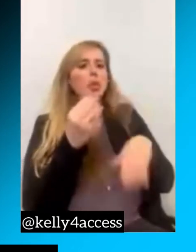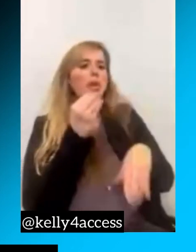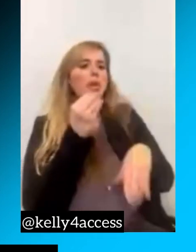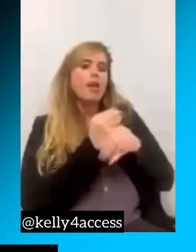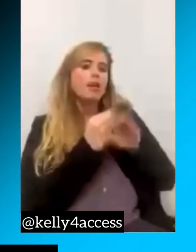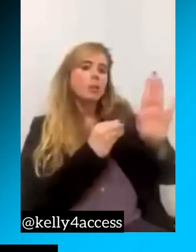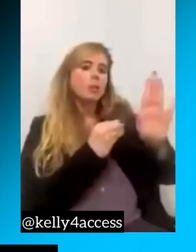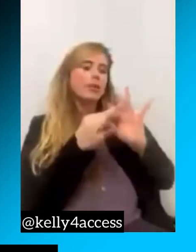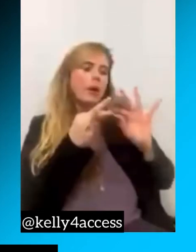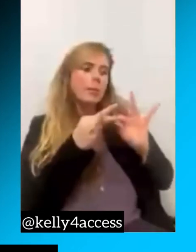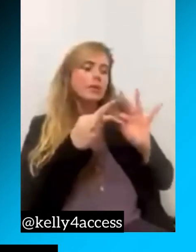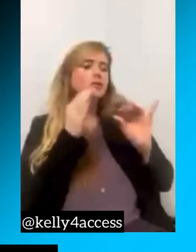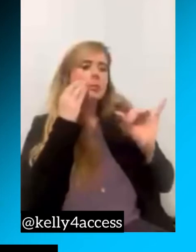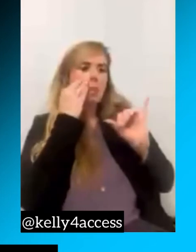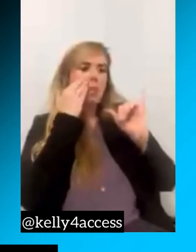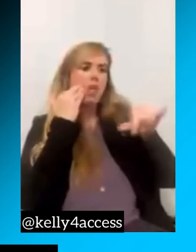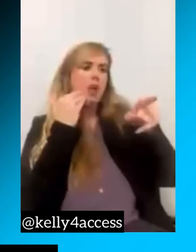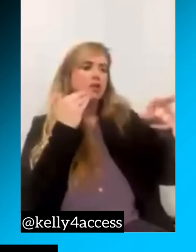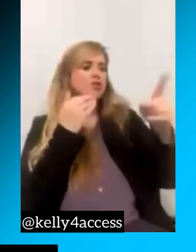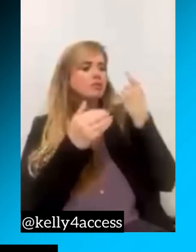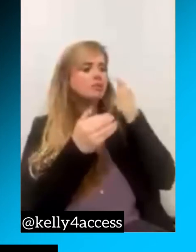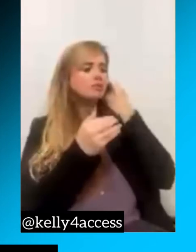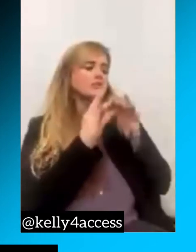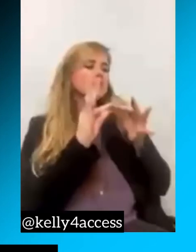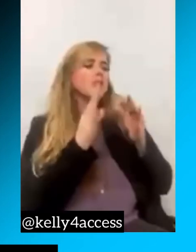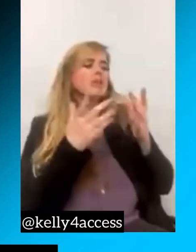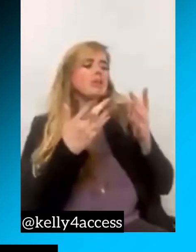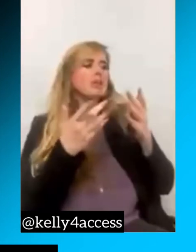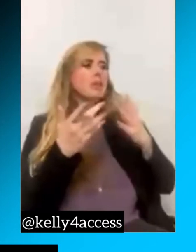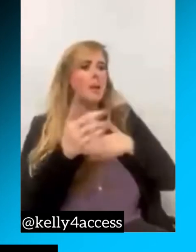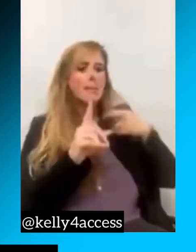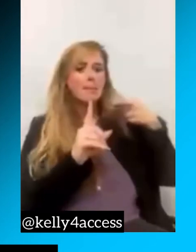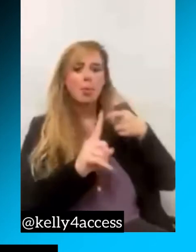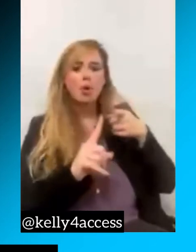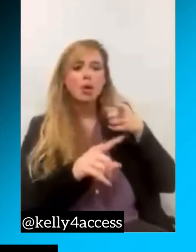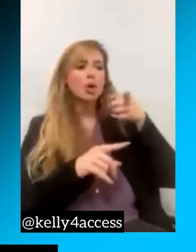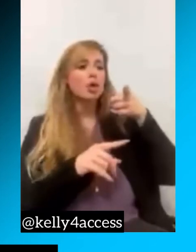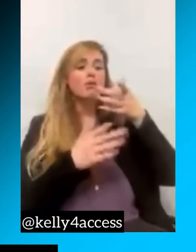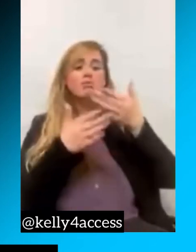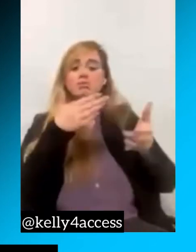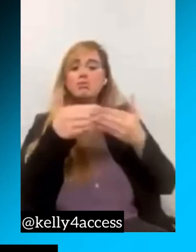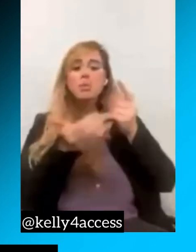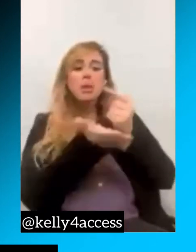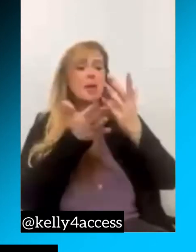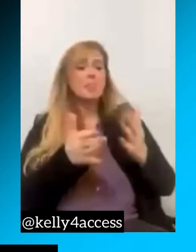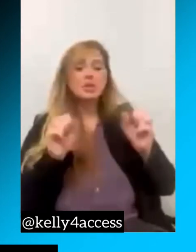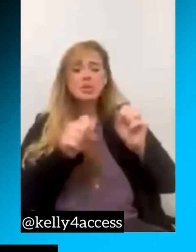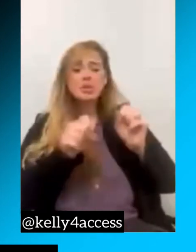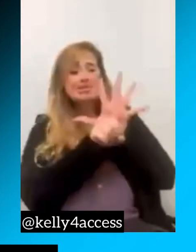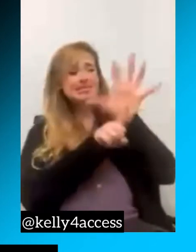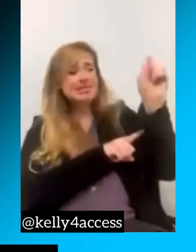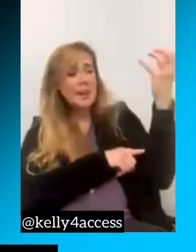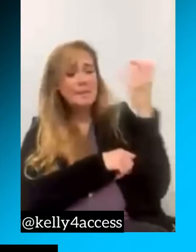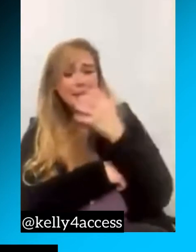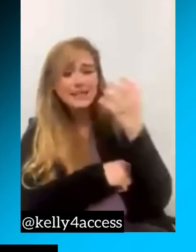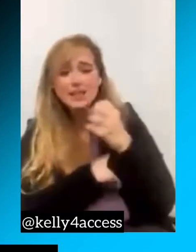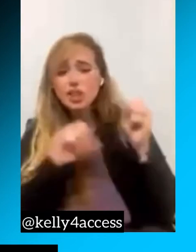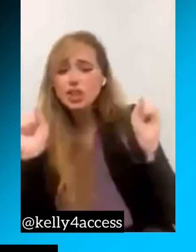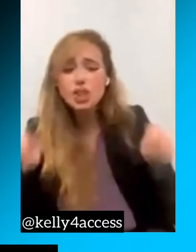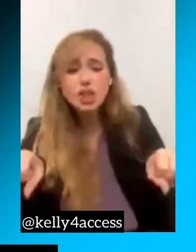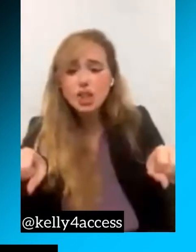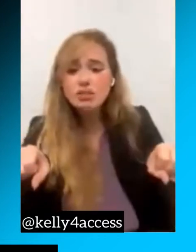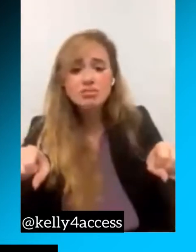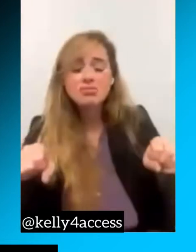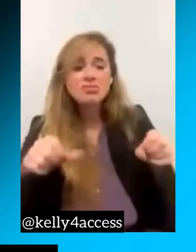and that generalization that I'm making, you could be the most amazing therapist in the world and you are